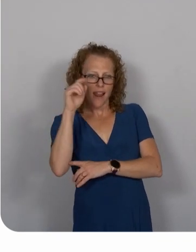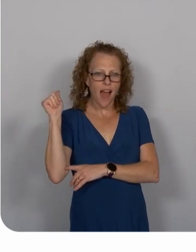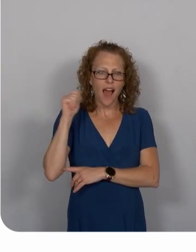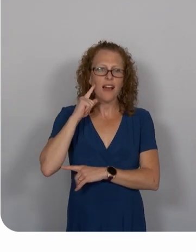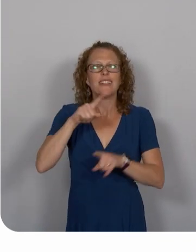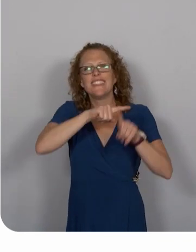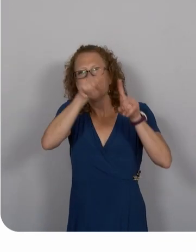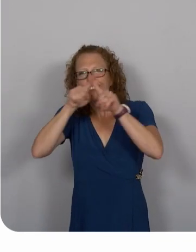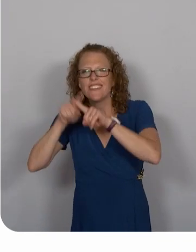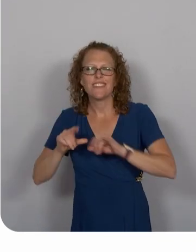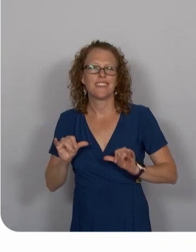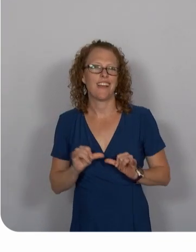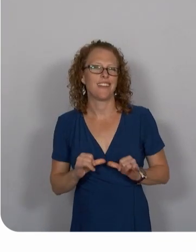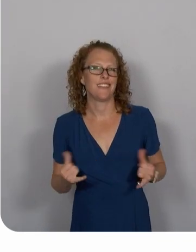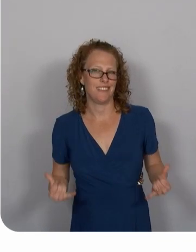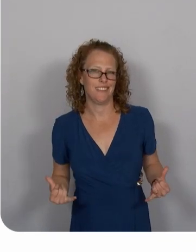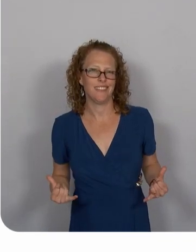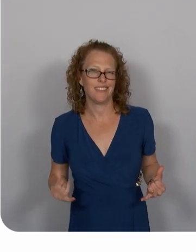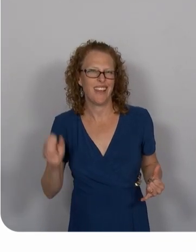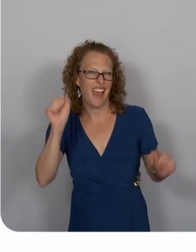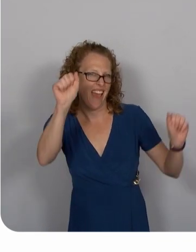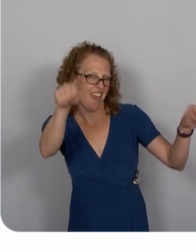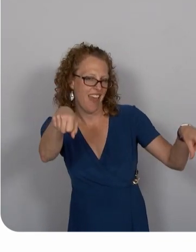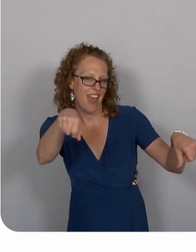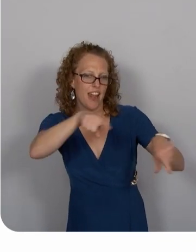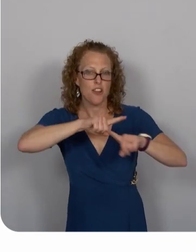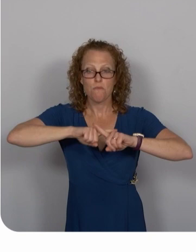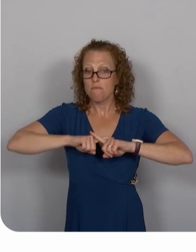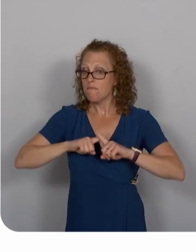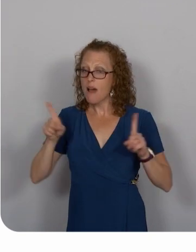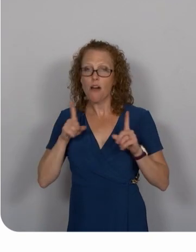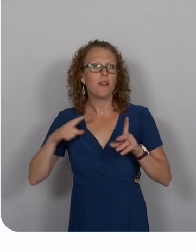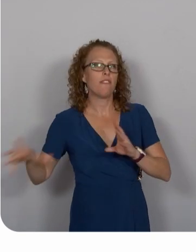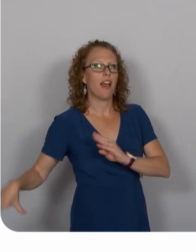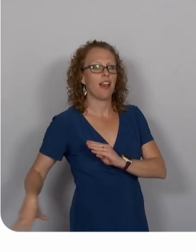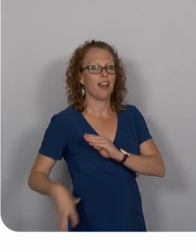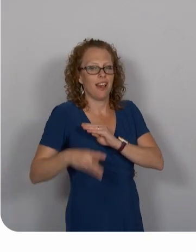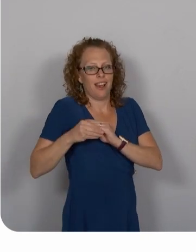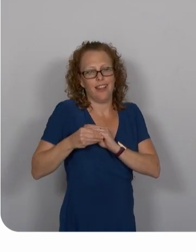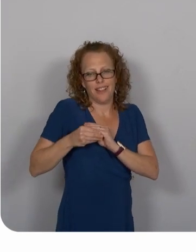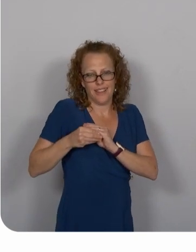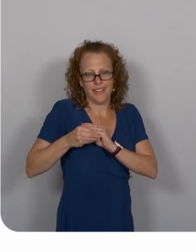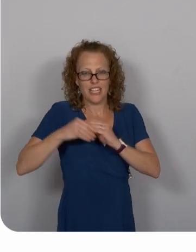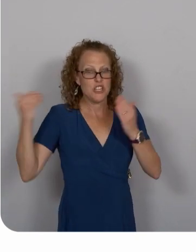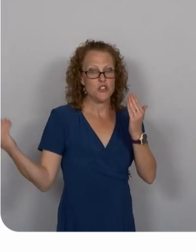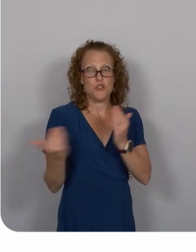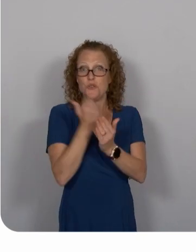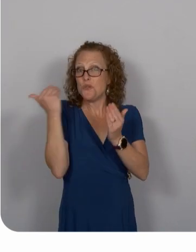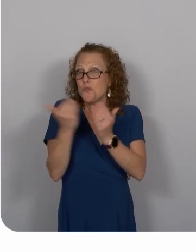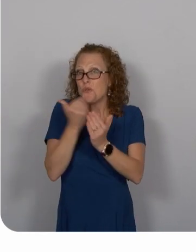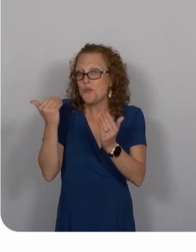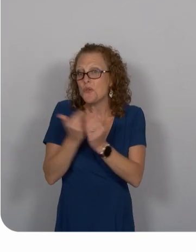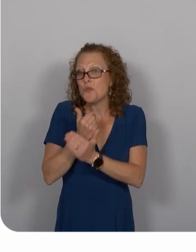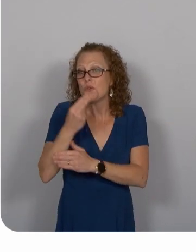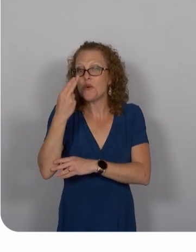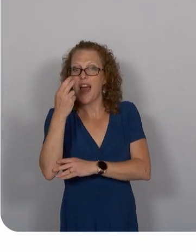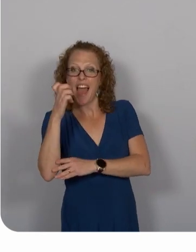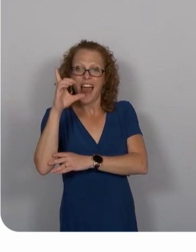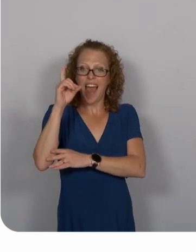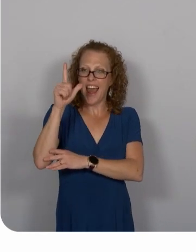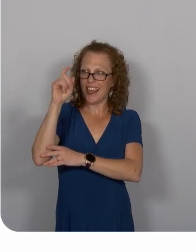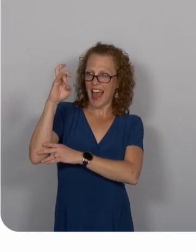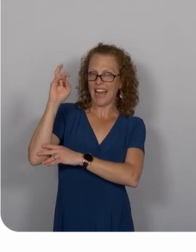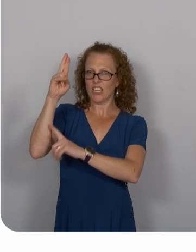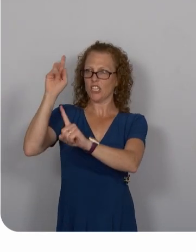sizes. But now, they are joined by the all-new Ray-Ban Meta Headliner.